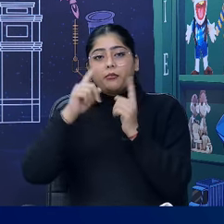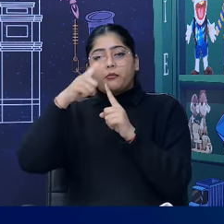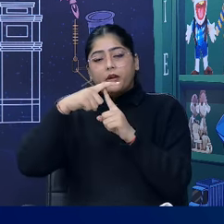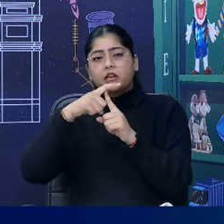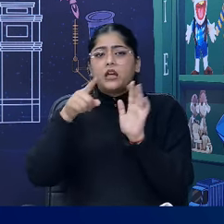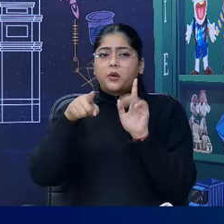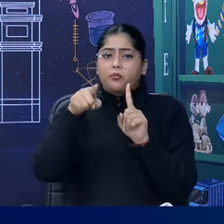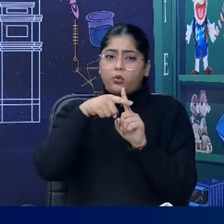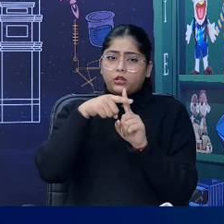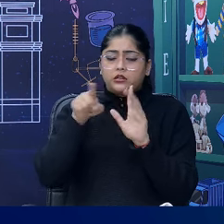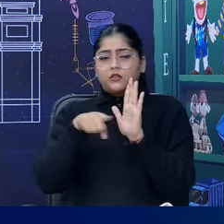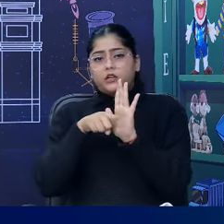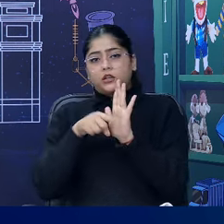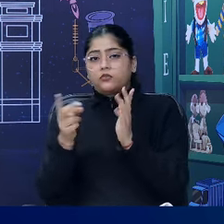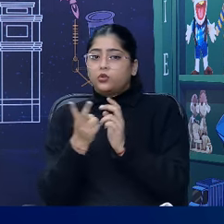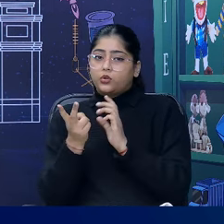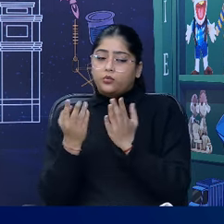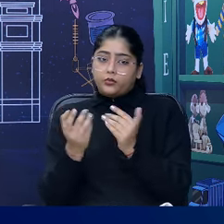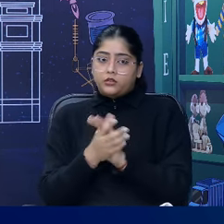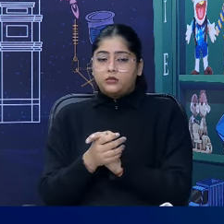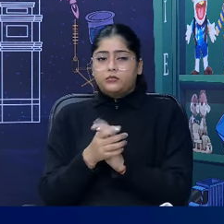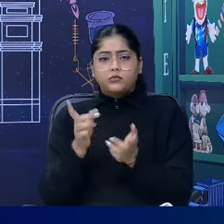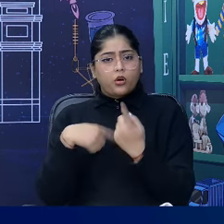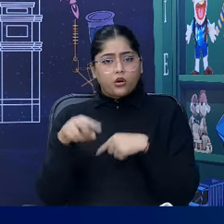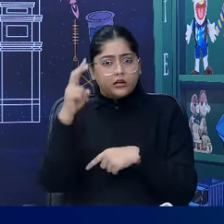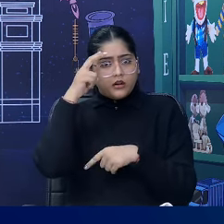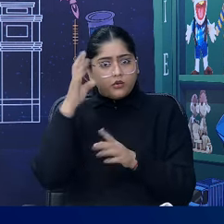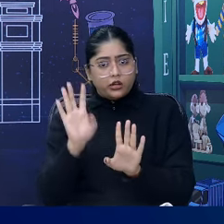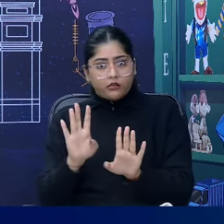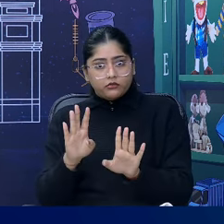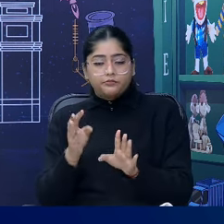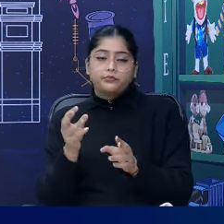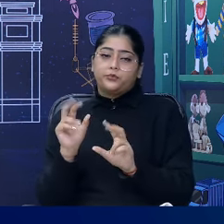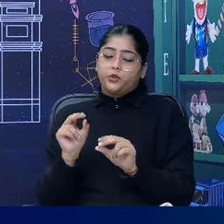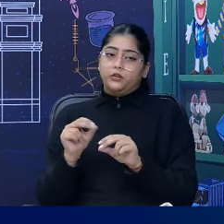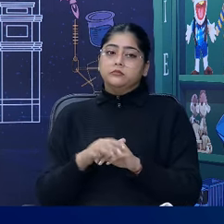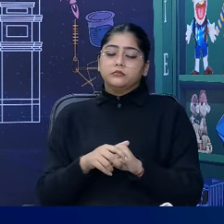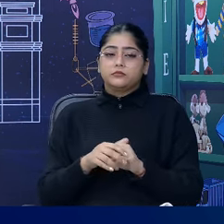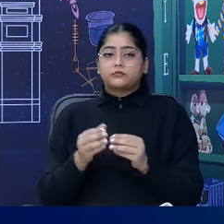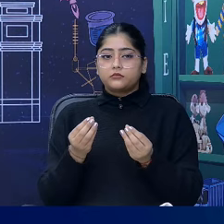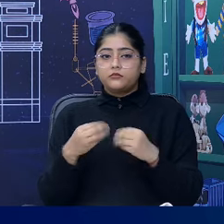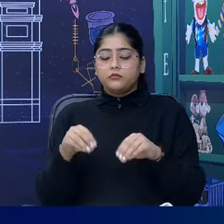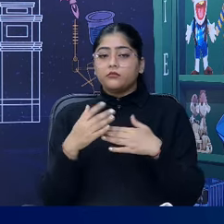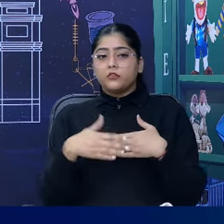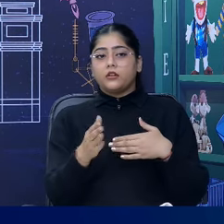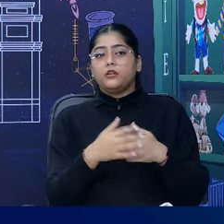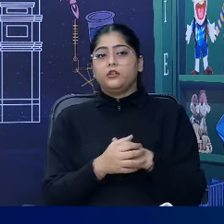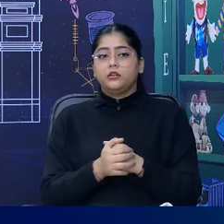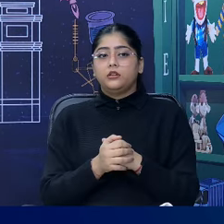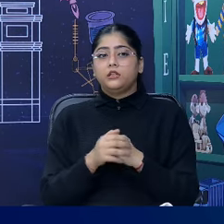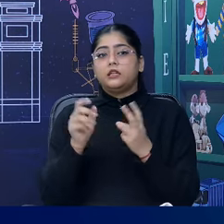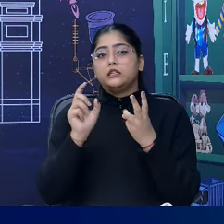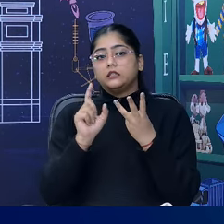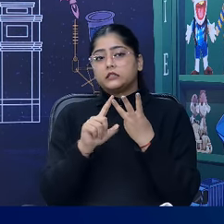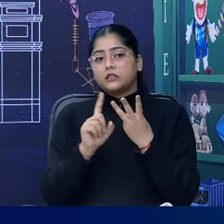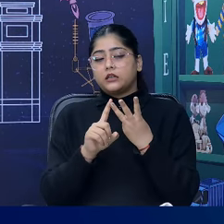singleton set there will be only one element. Any doubt, children? No, ma'am. That's good. Let us move towards the third